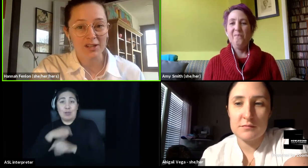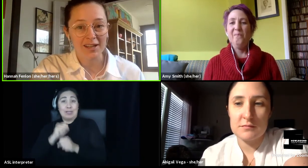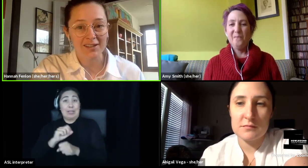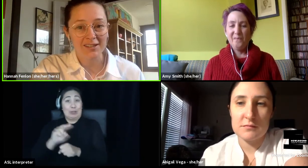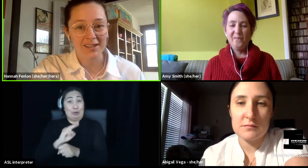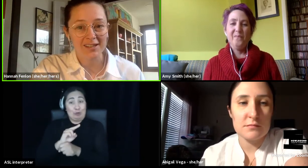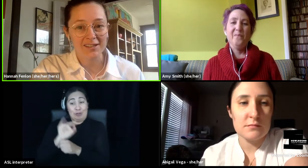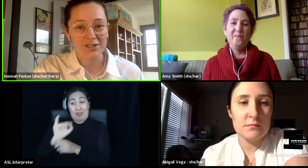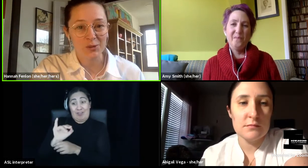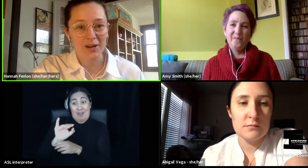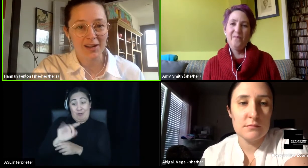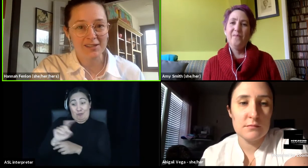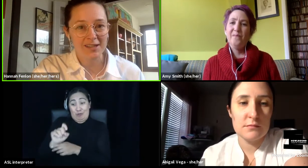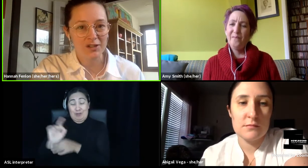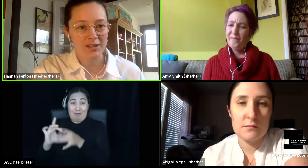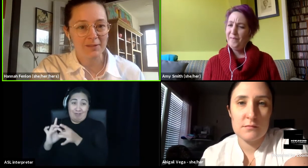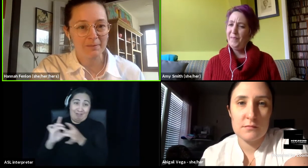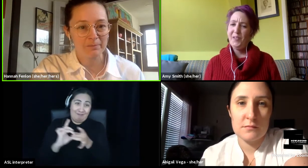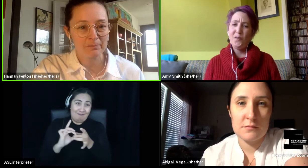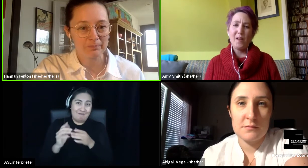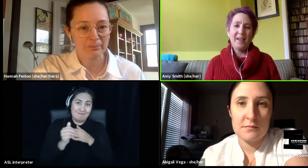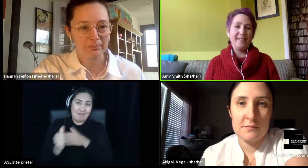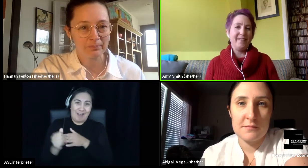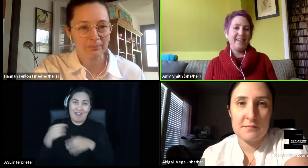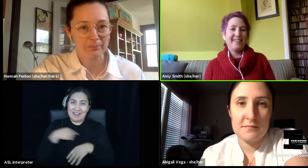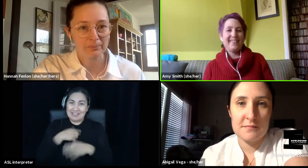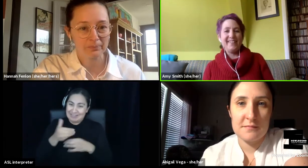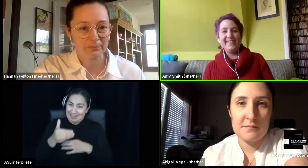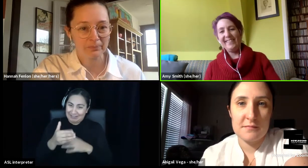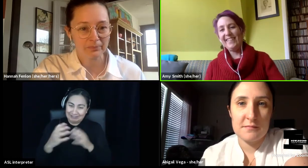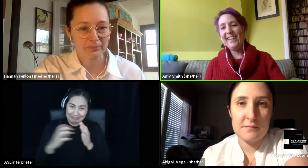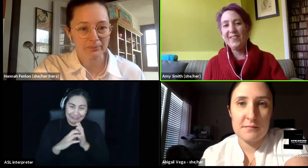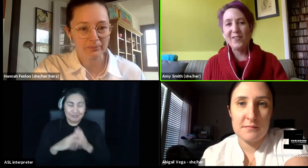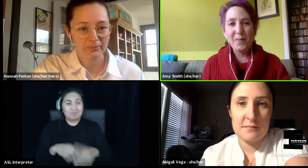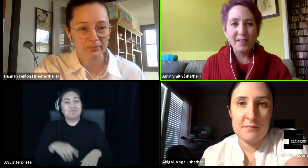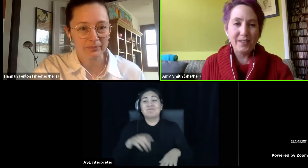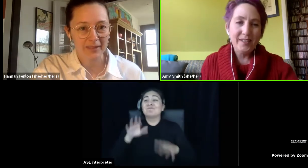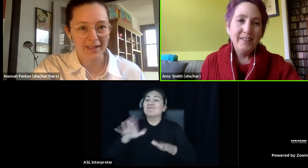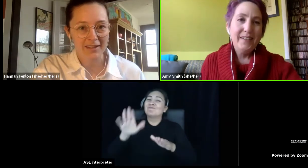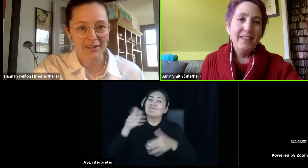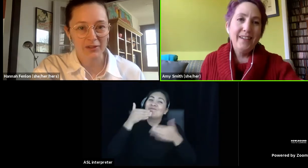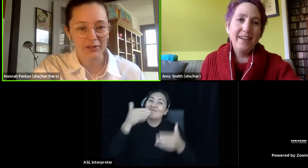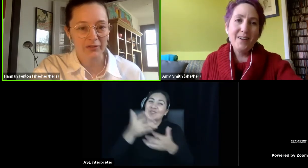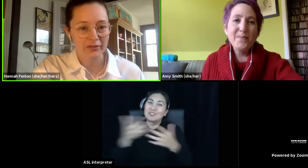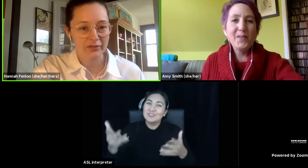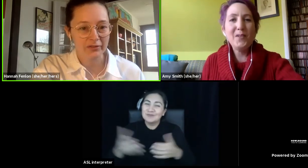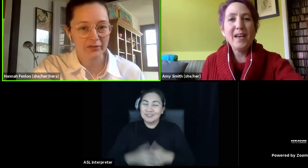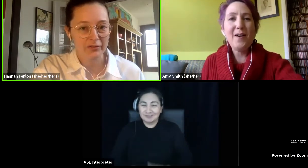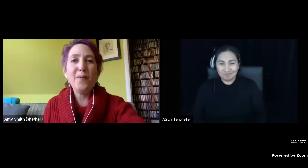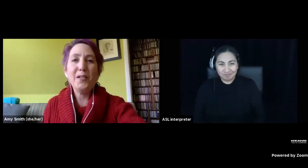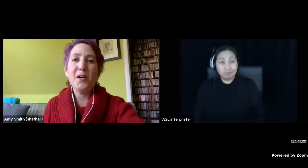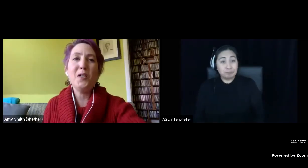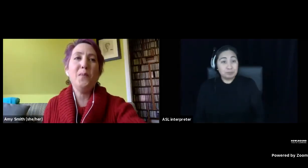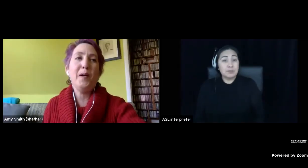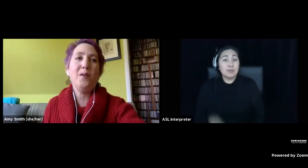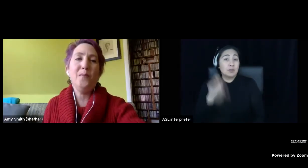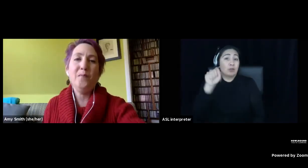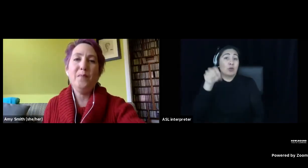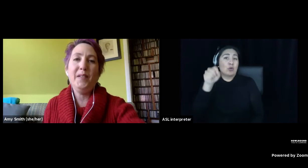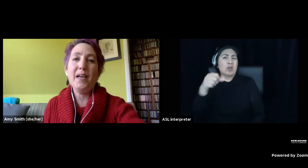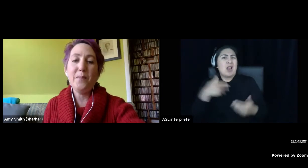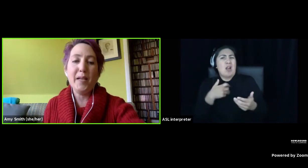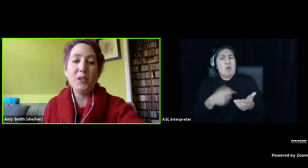of questioning to lead us into our next section. Great, excellent. Thank you so much. So I wanna talk